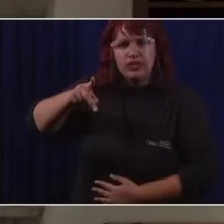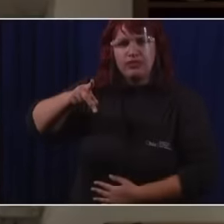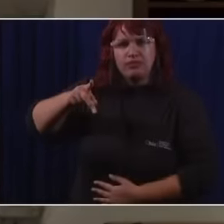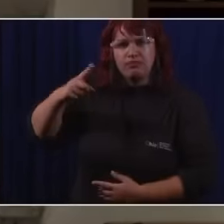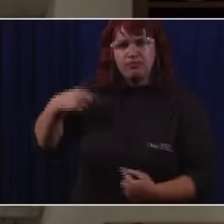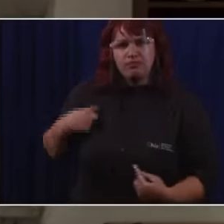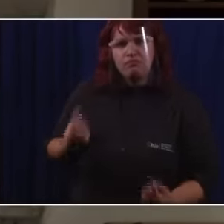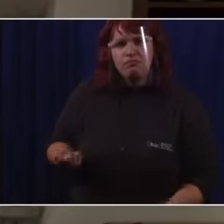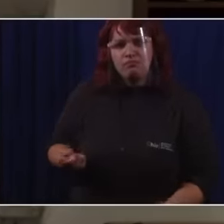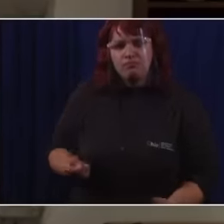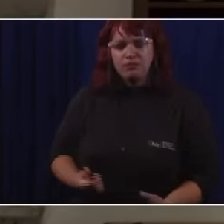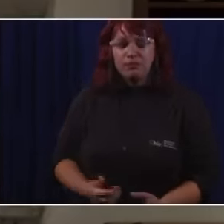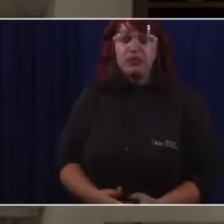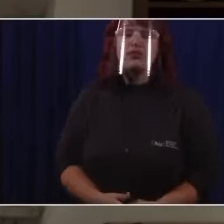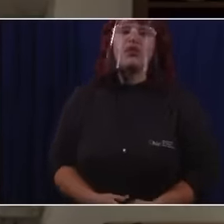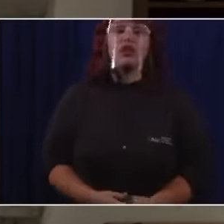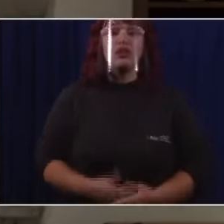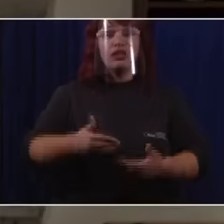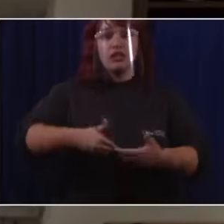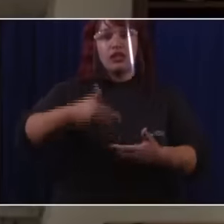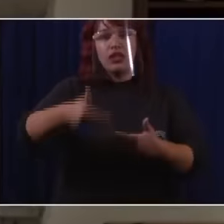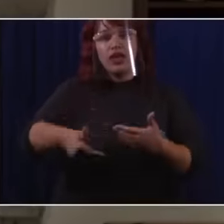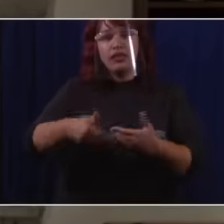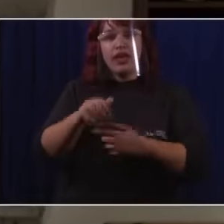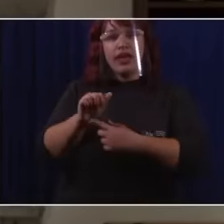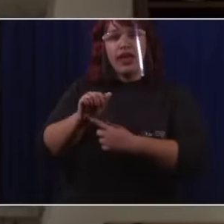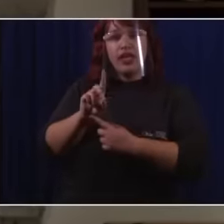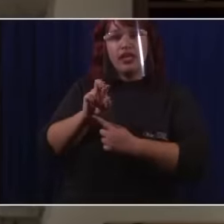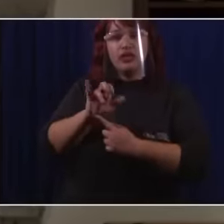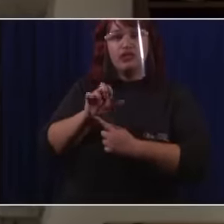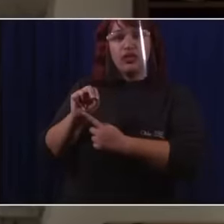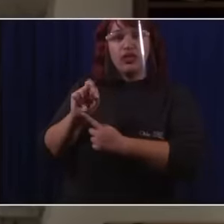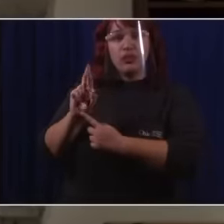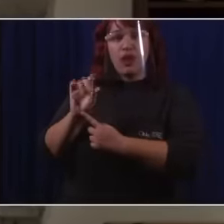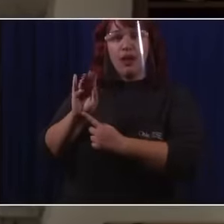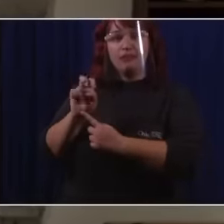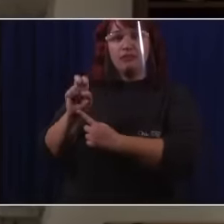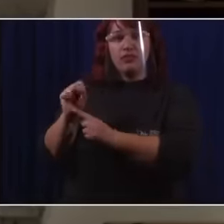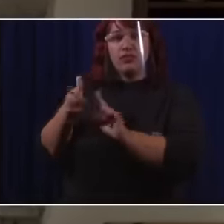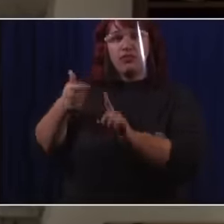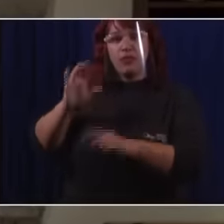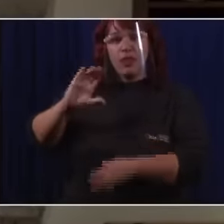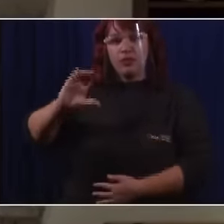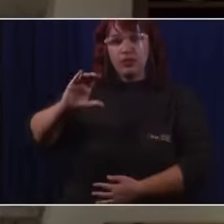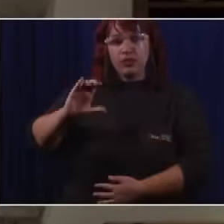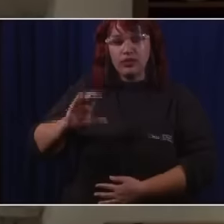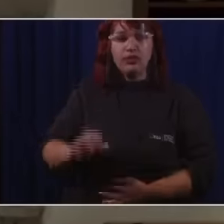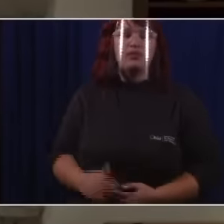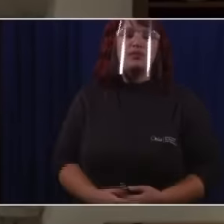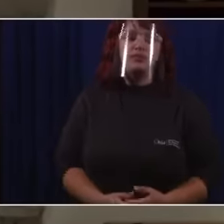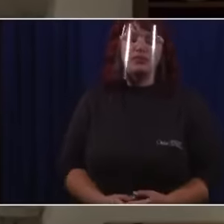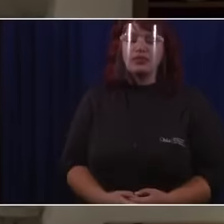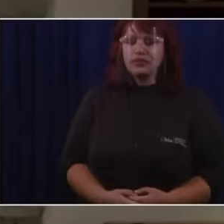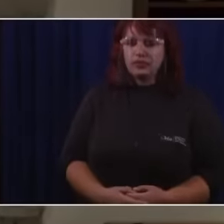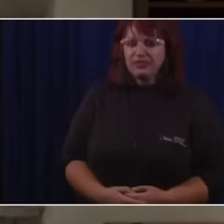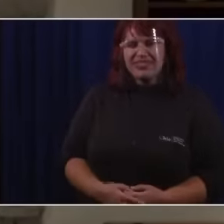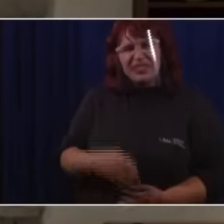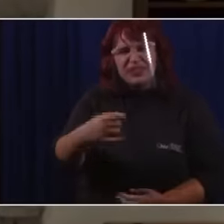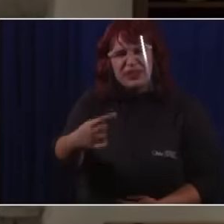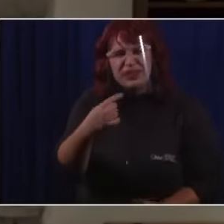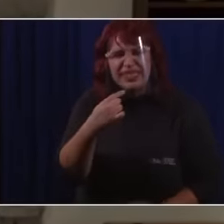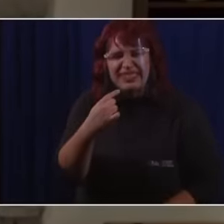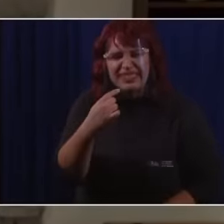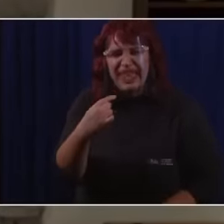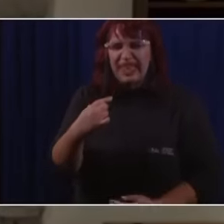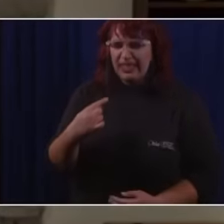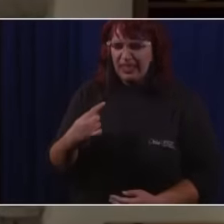Next question is from Adrienne Robbins at WCMH in Columbus. Hi, Governor. You said what's at stake is